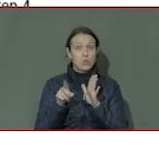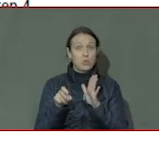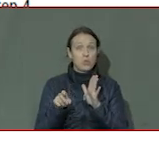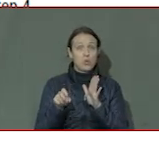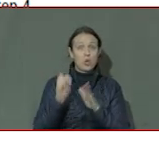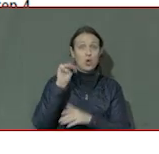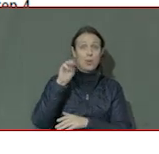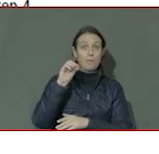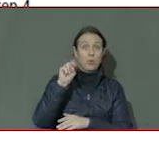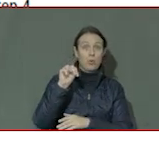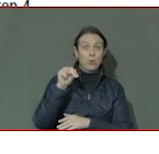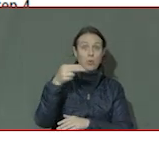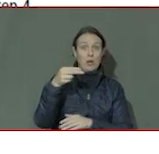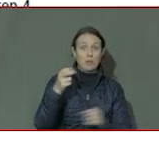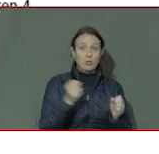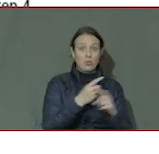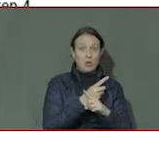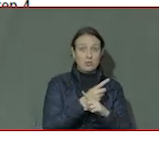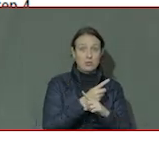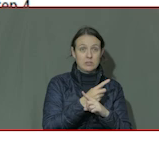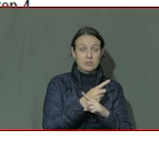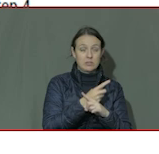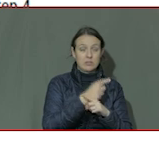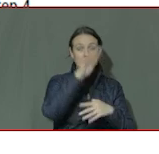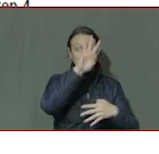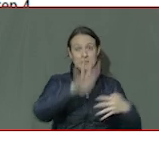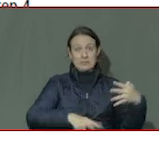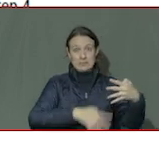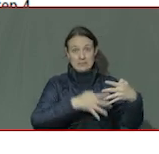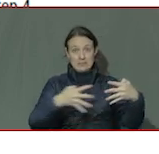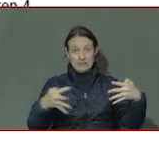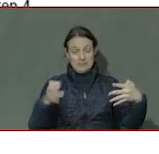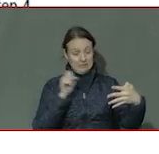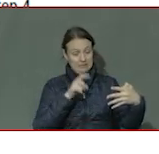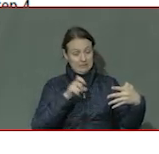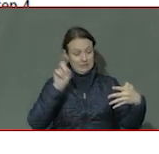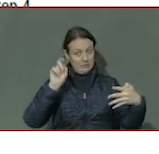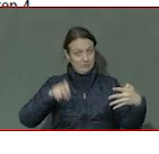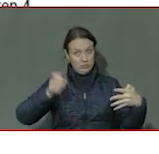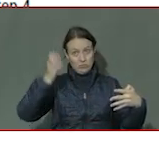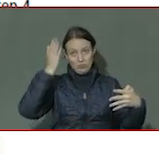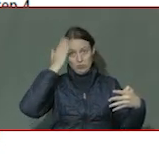cross. The template, just like that.